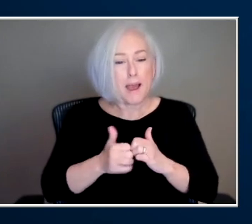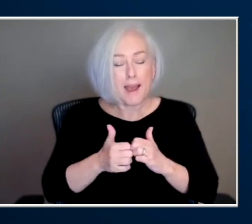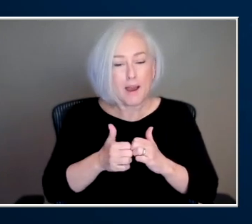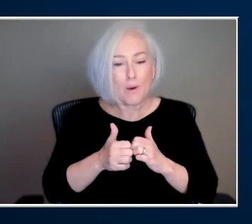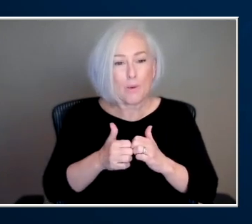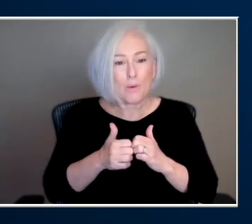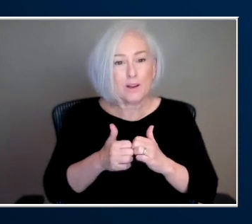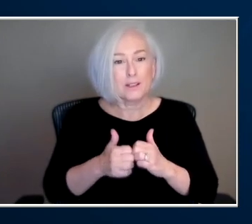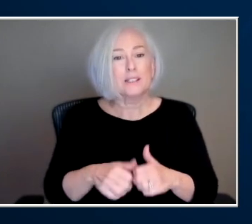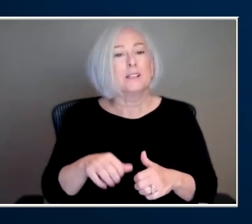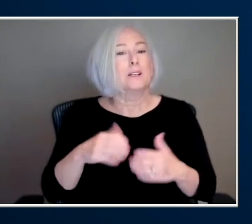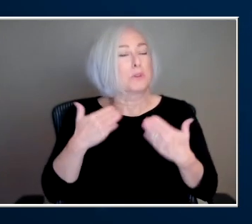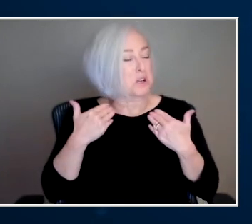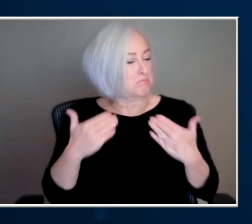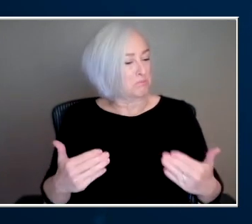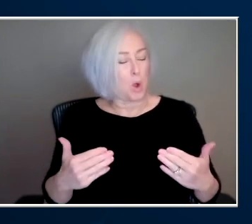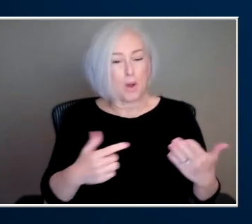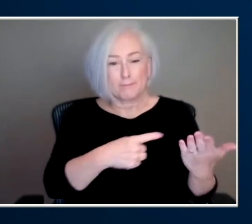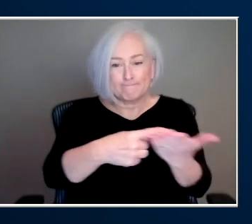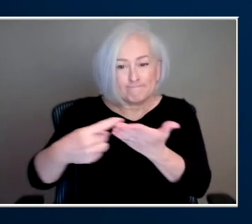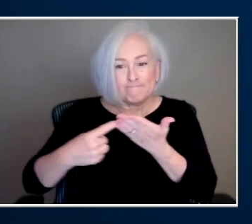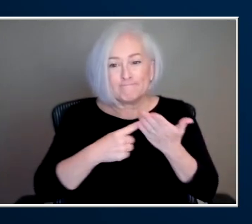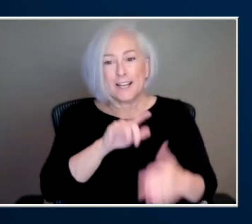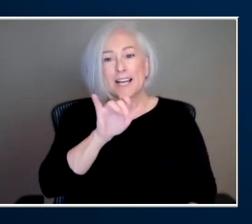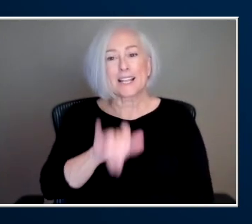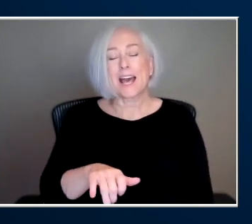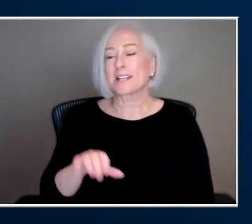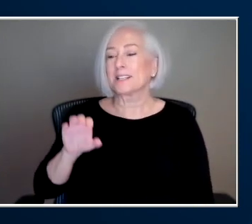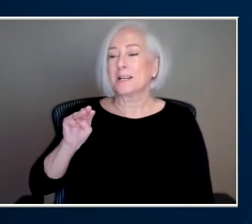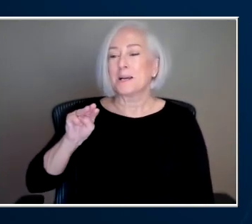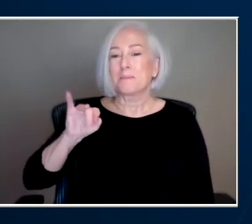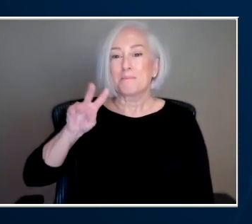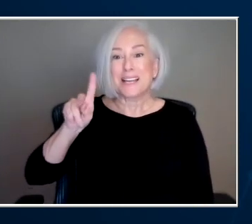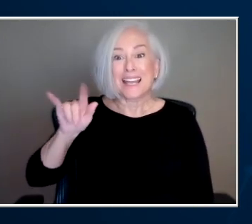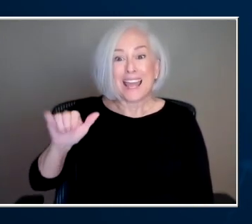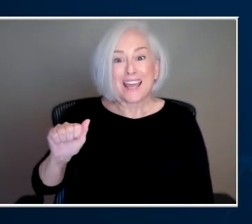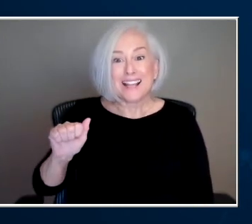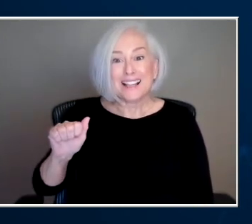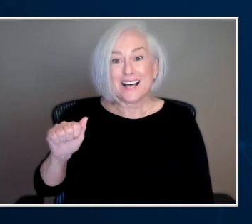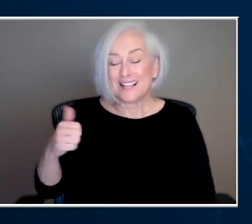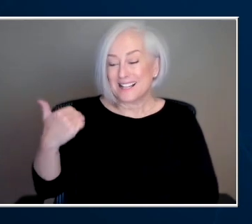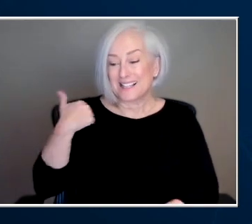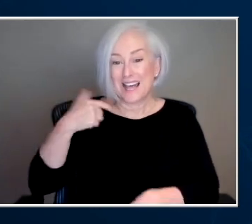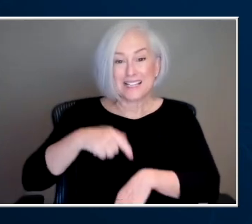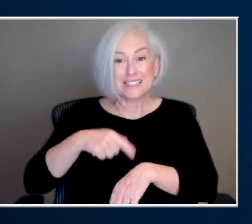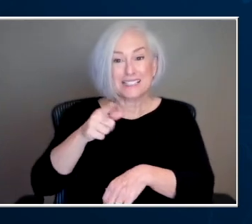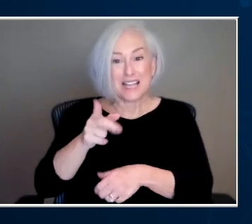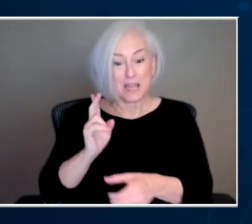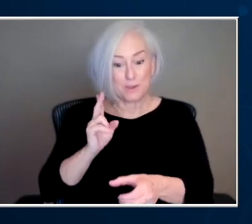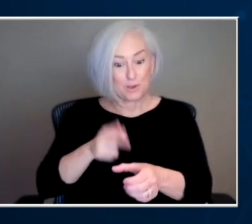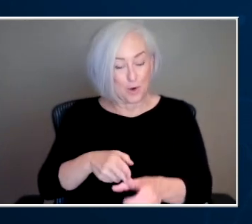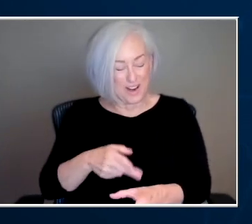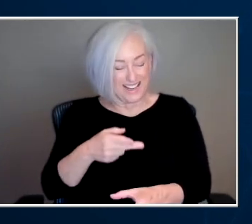And Mikayla, something really beautiful that happened the last time you had joined us, you had just had a baby.